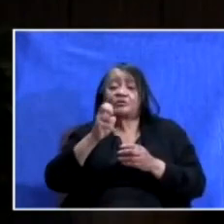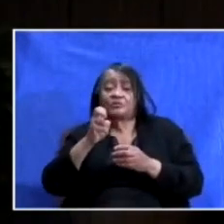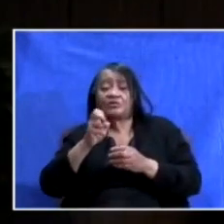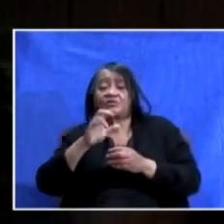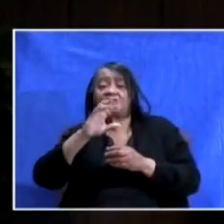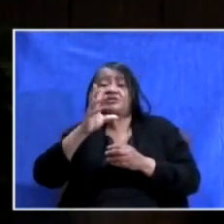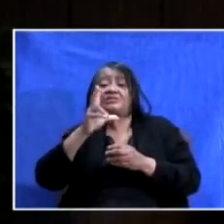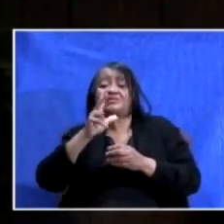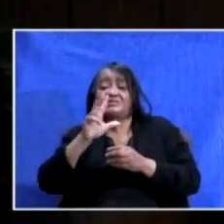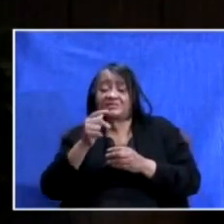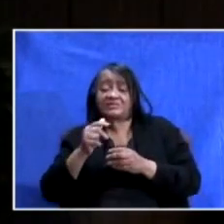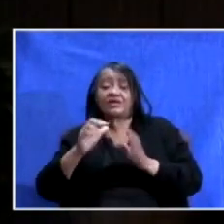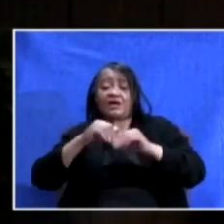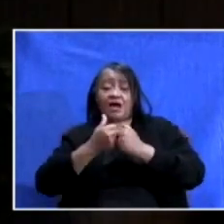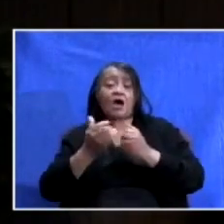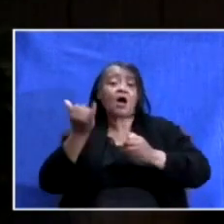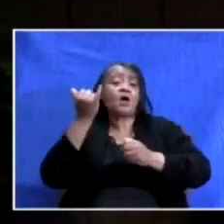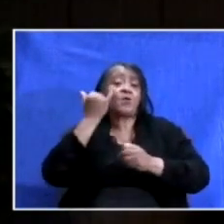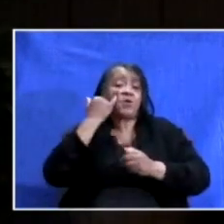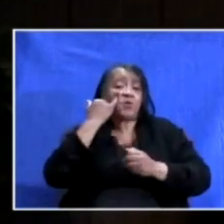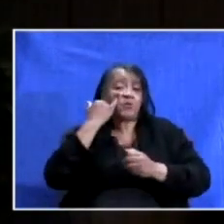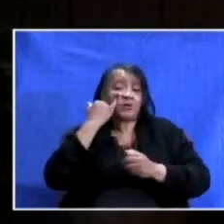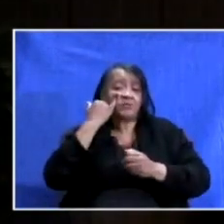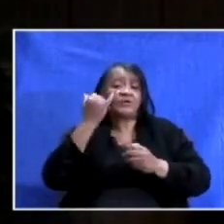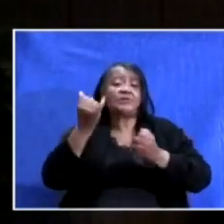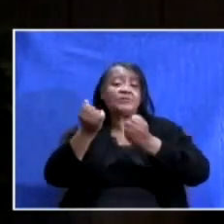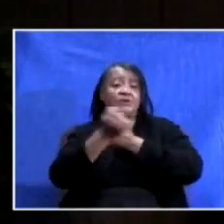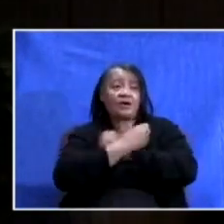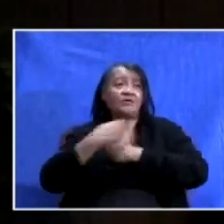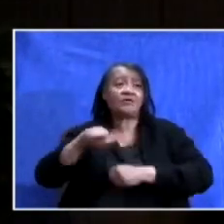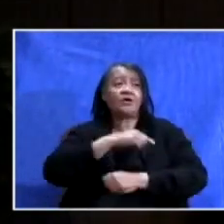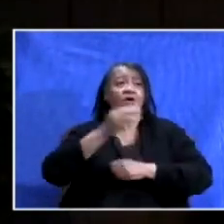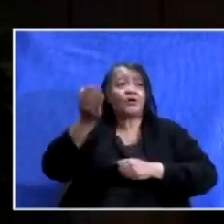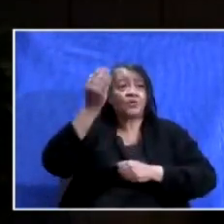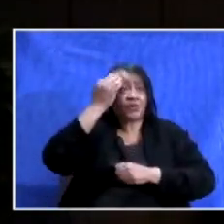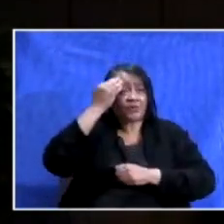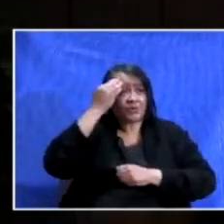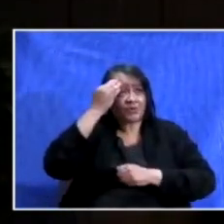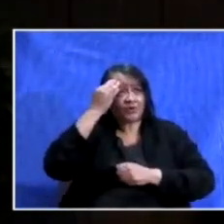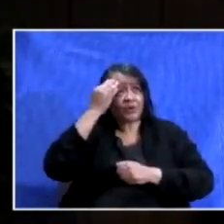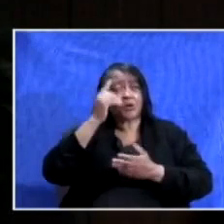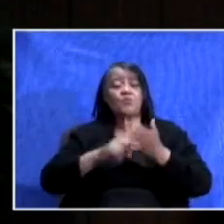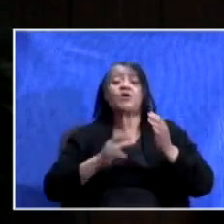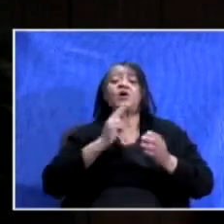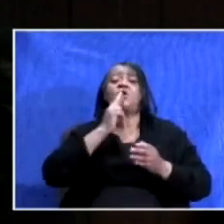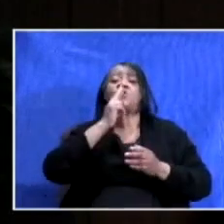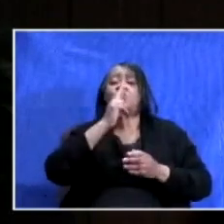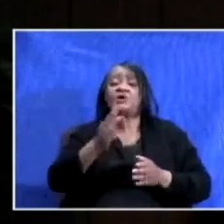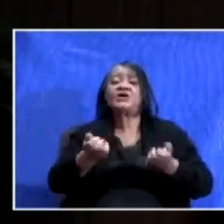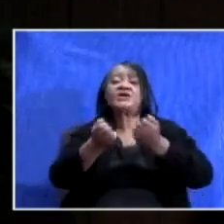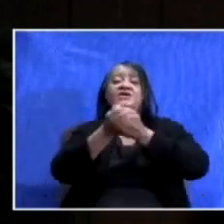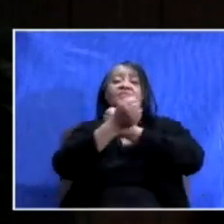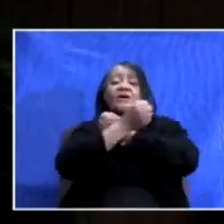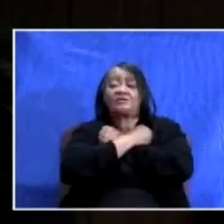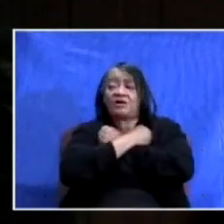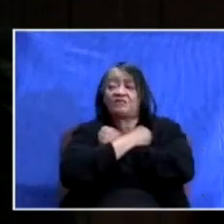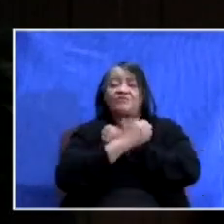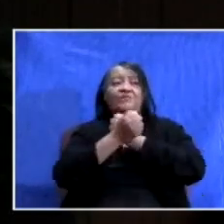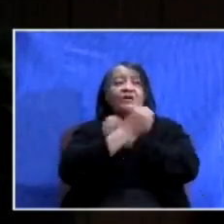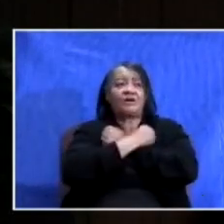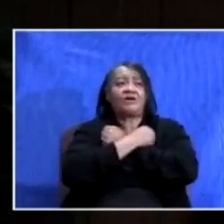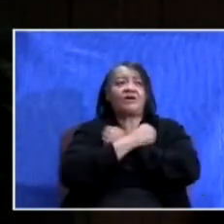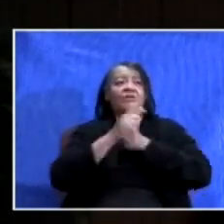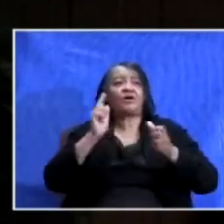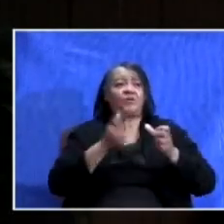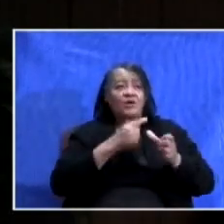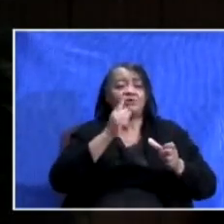other. It says, we know what real love is. Both John 3, 16 and 1 John 3, 16 talk about love, but